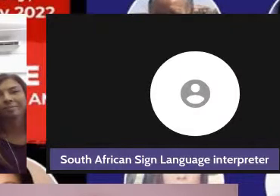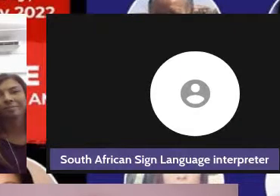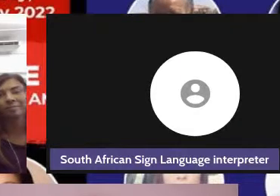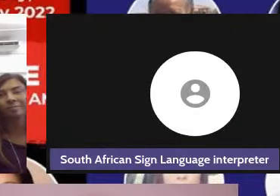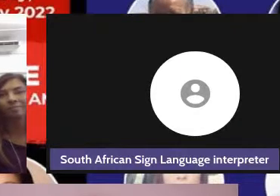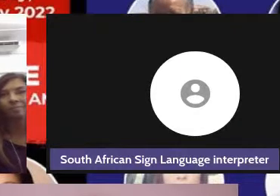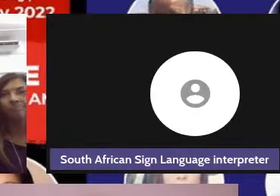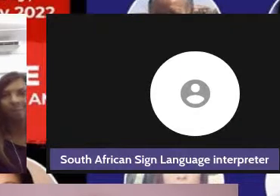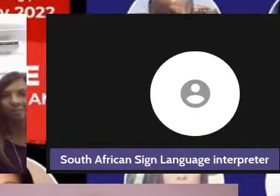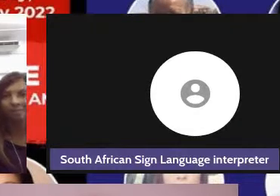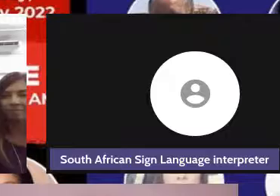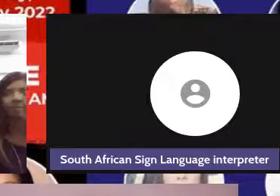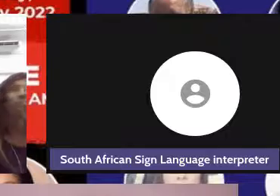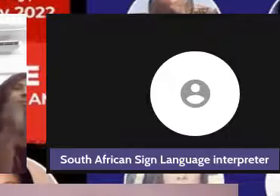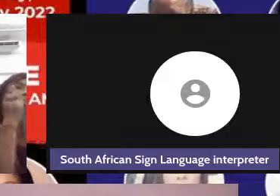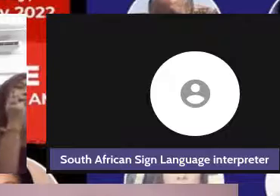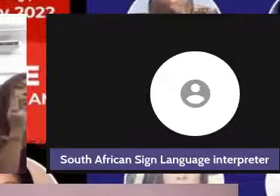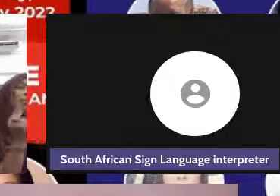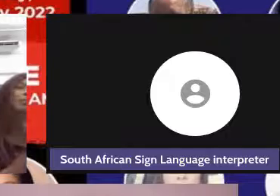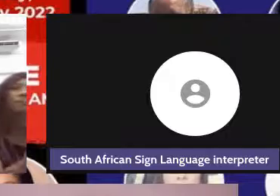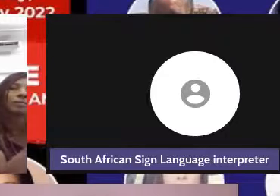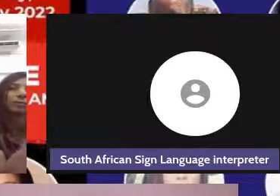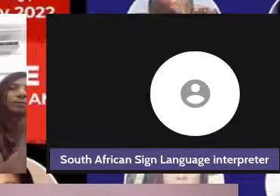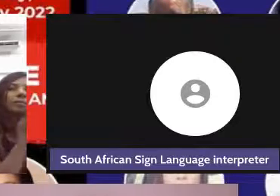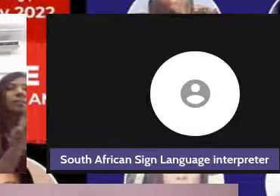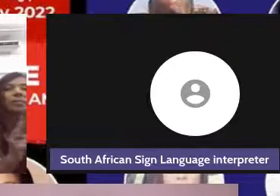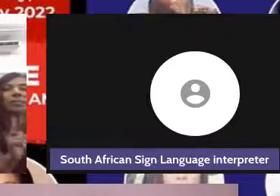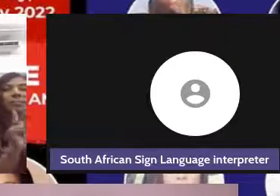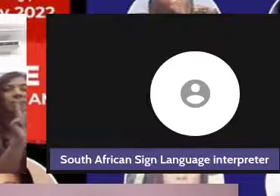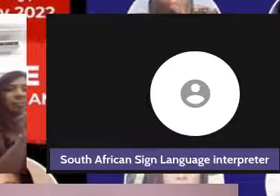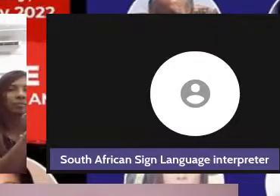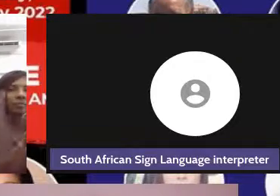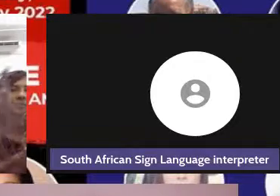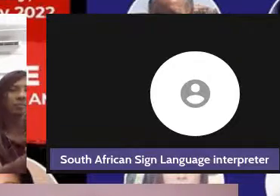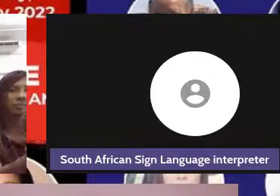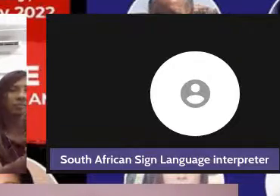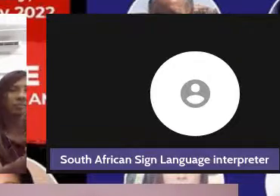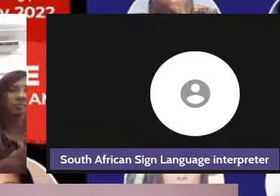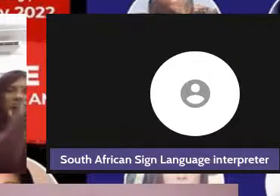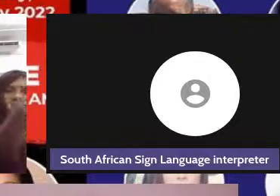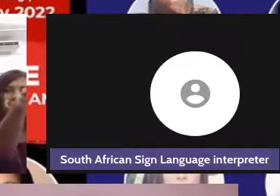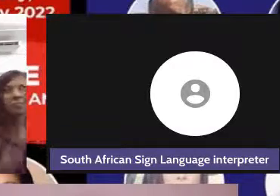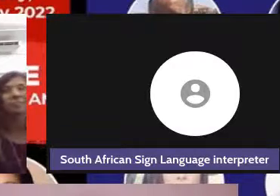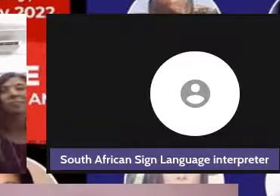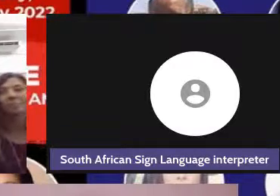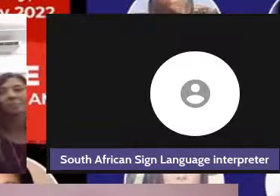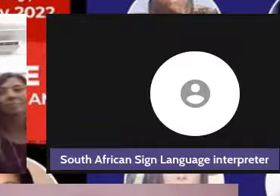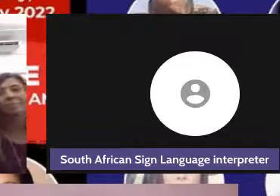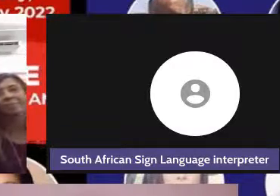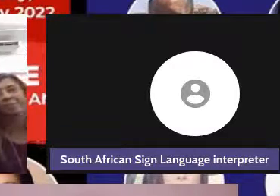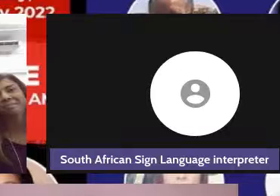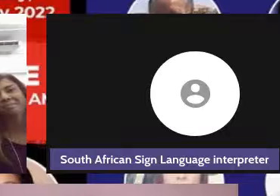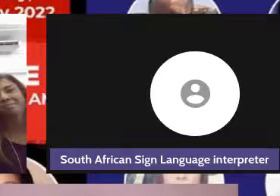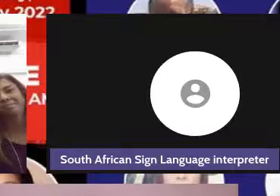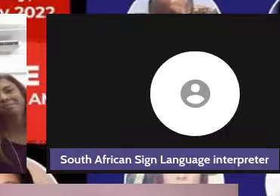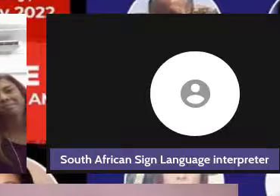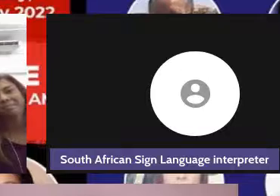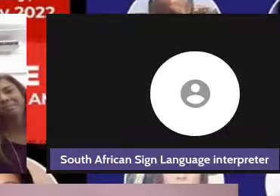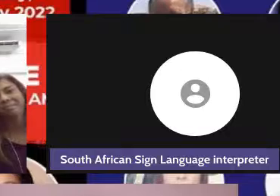So you do it with one hand, nice to meet you. To meet